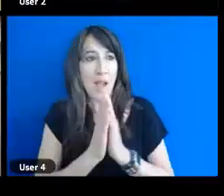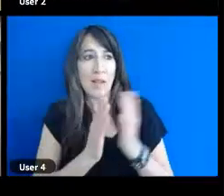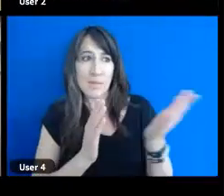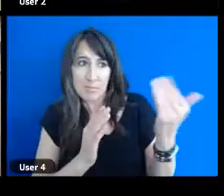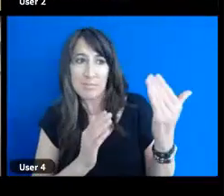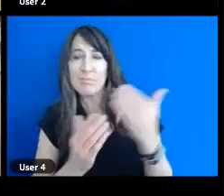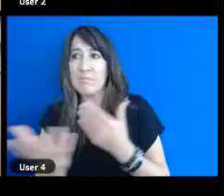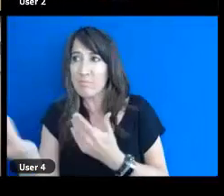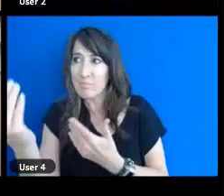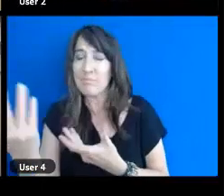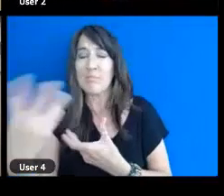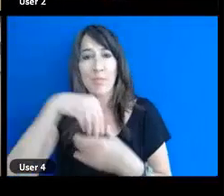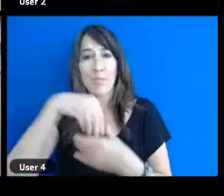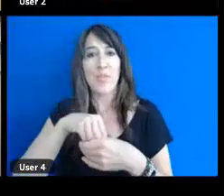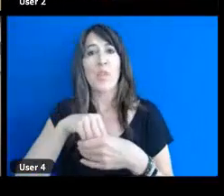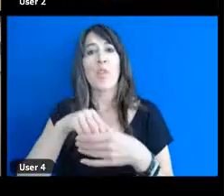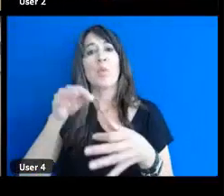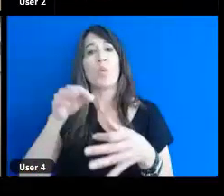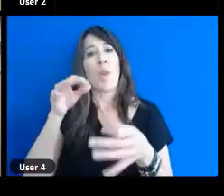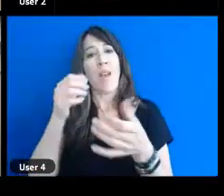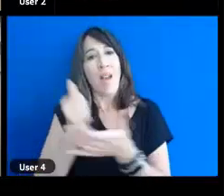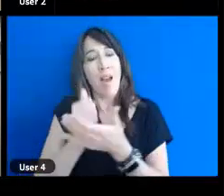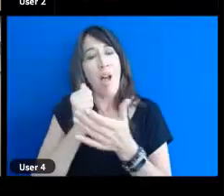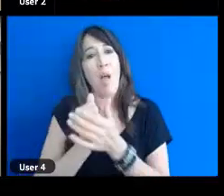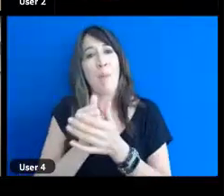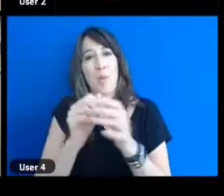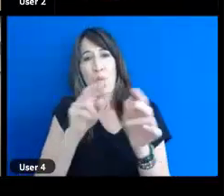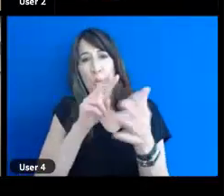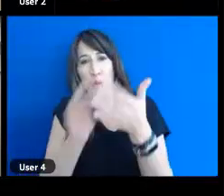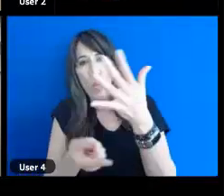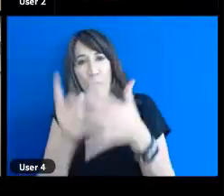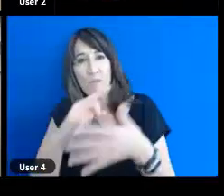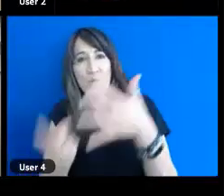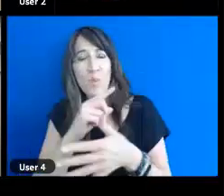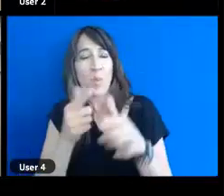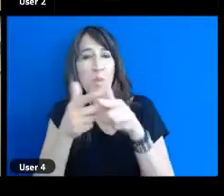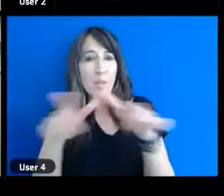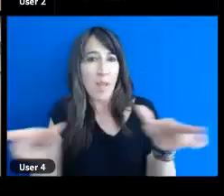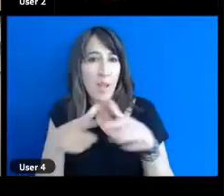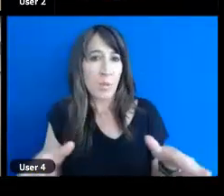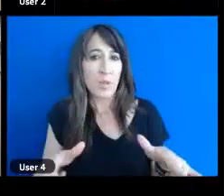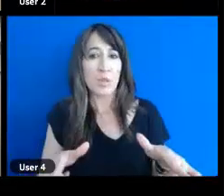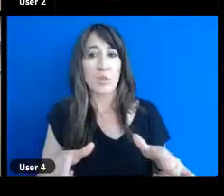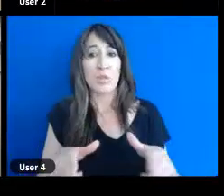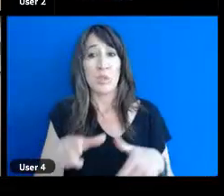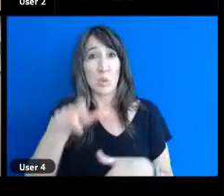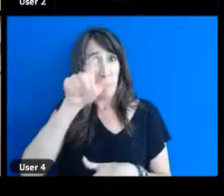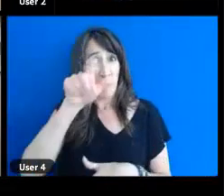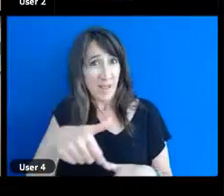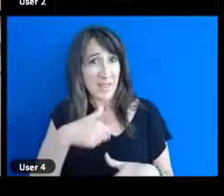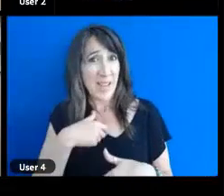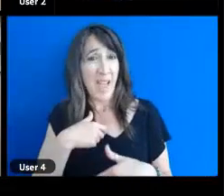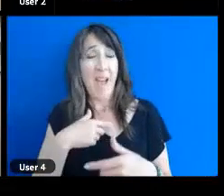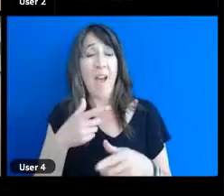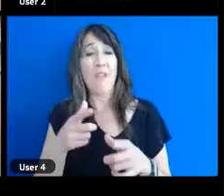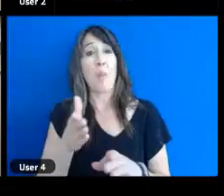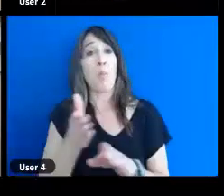there, again, whether you realize it or not. Do you really need to have that level